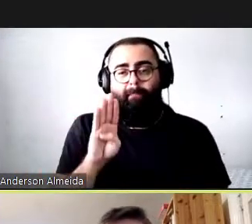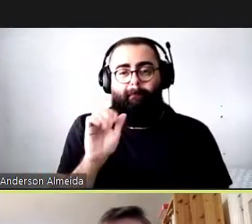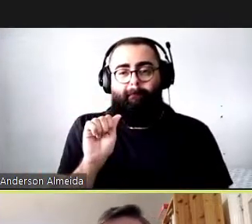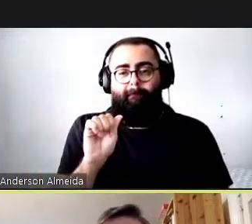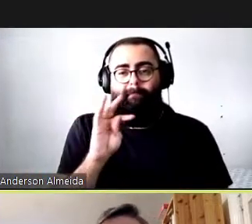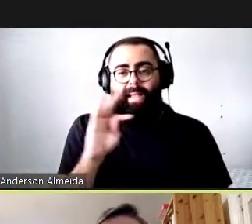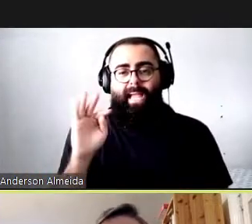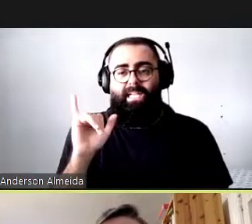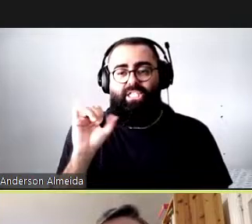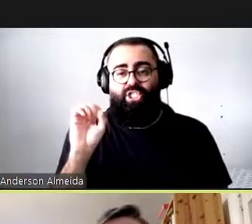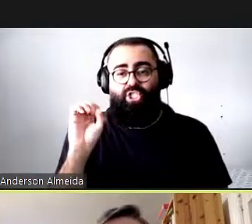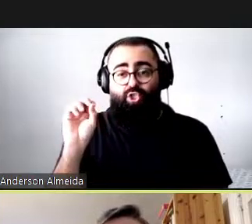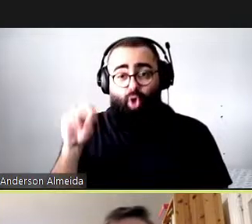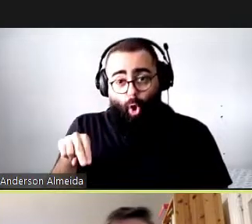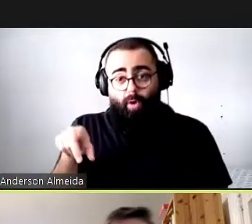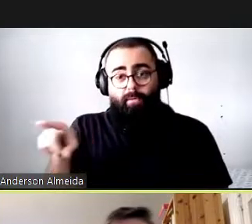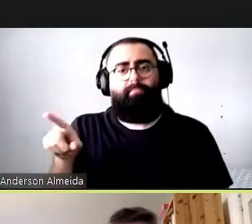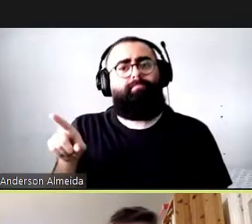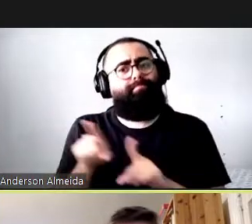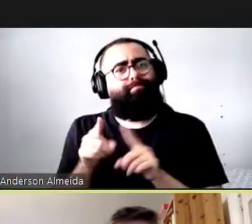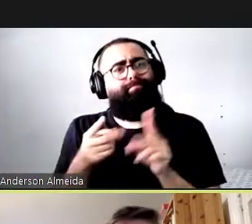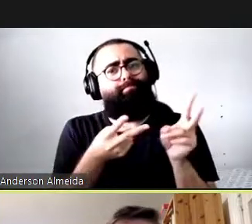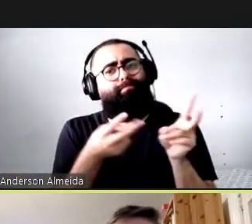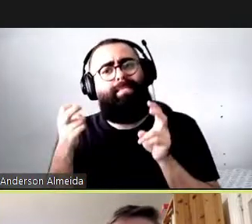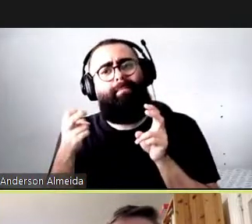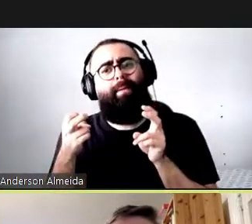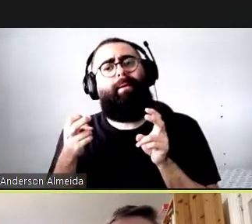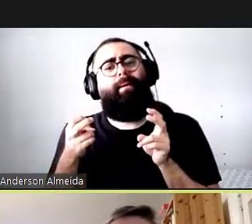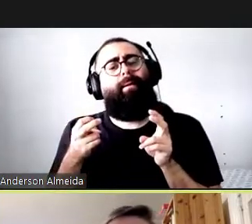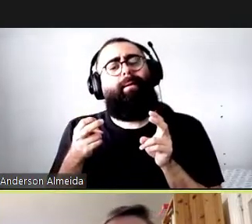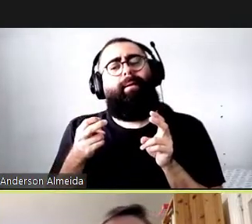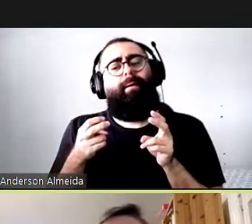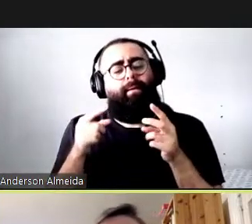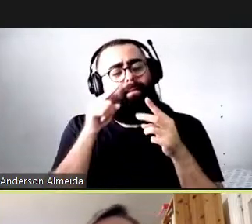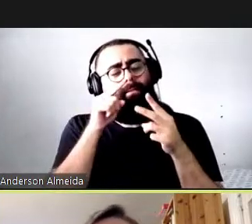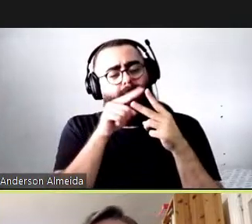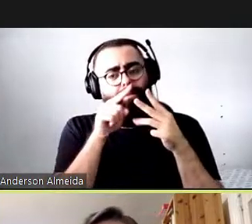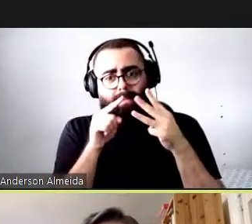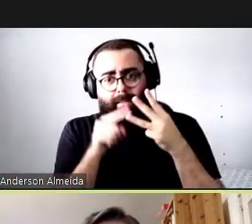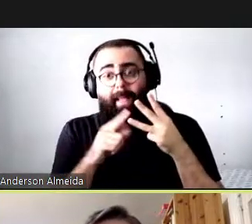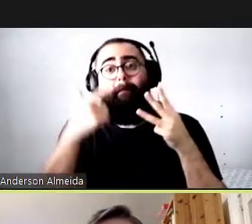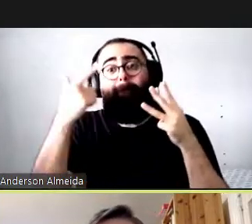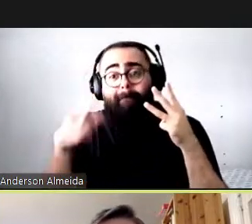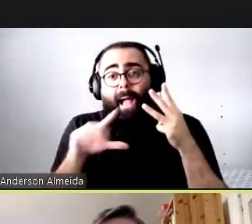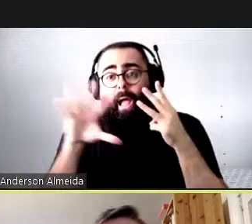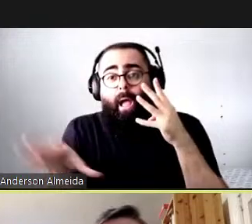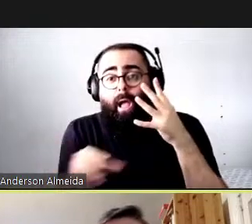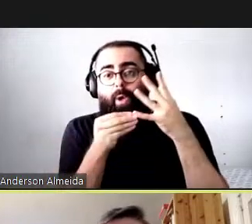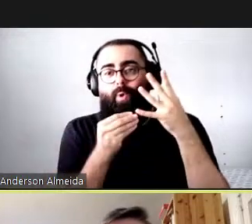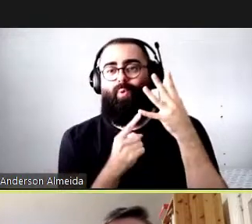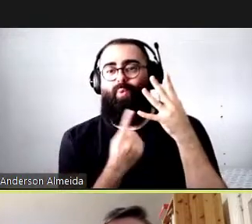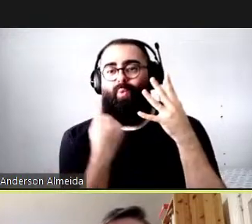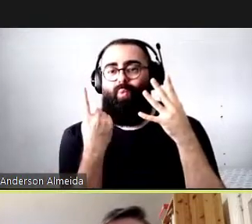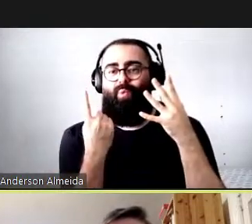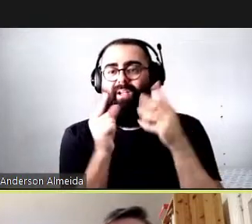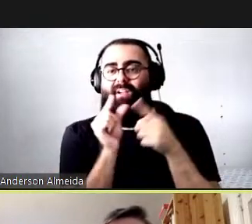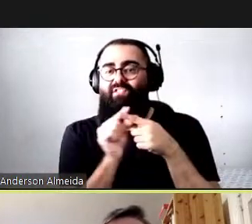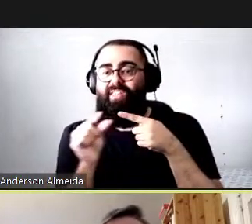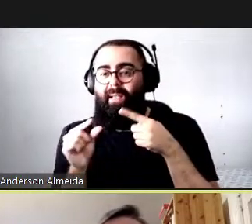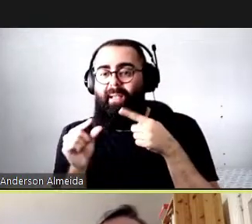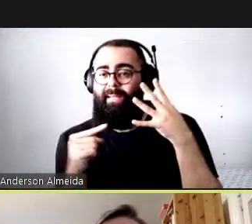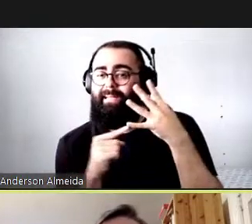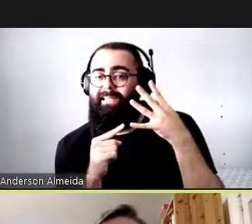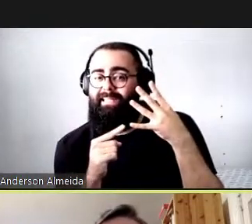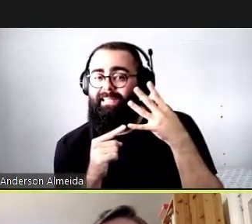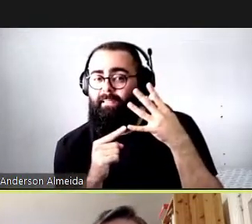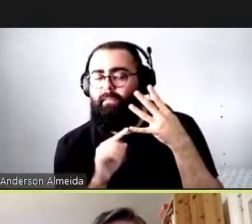that this would be another way to differentiate signs from each other. This parameter doesn't seem to be as